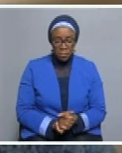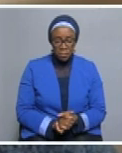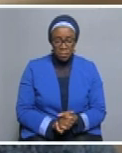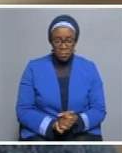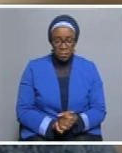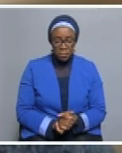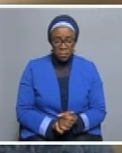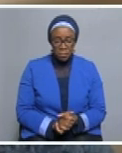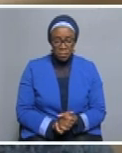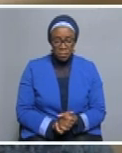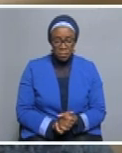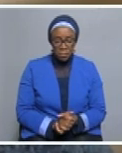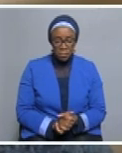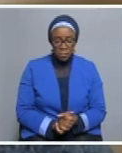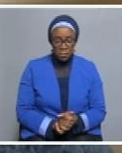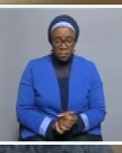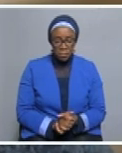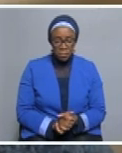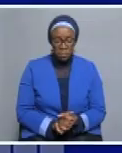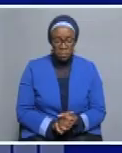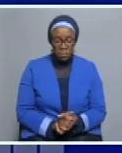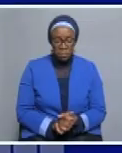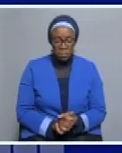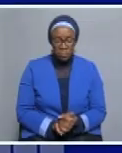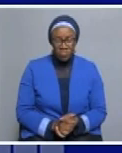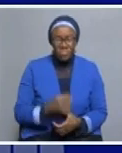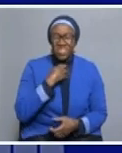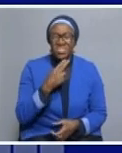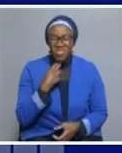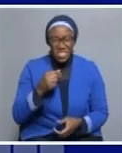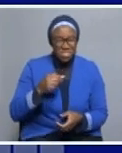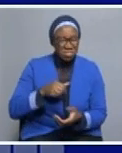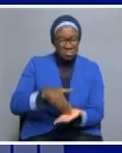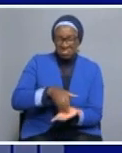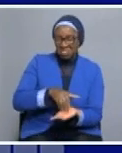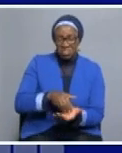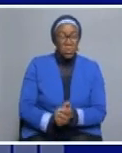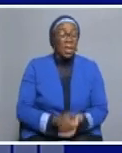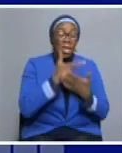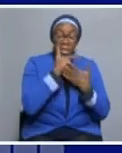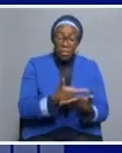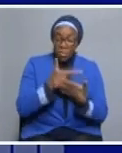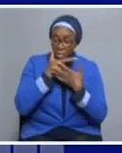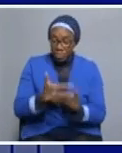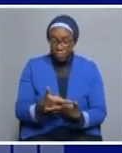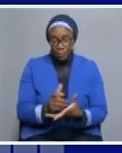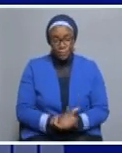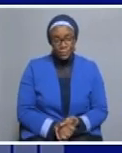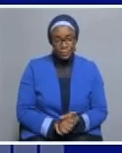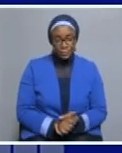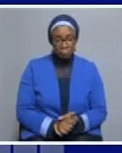bestowed public power. All right. Well, thank you so much, Doctor, for enlightening us there. Thank you.